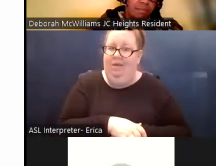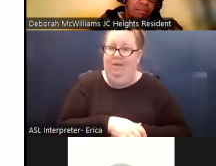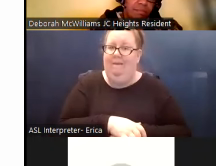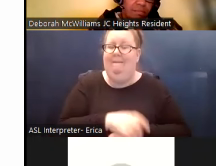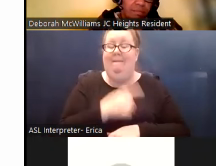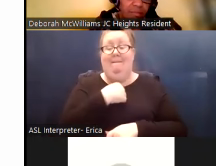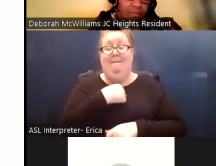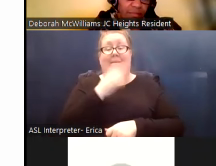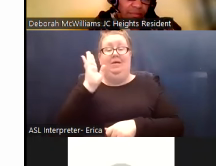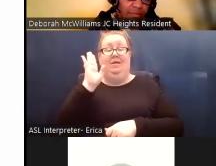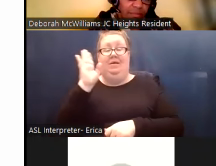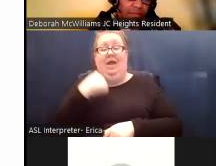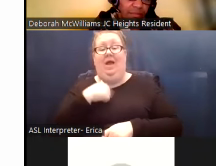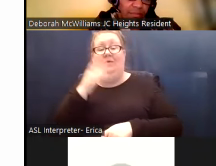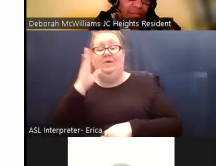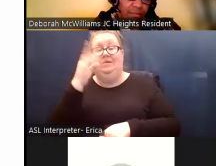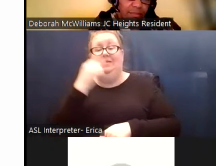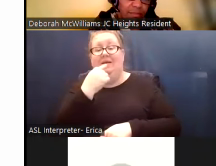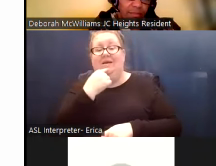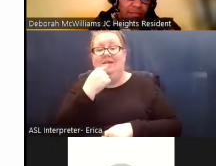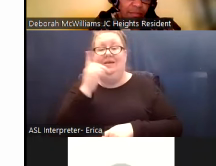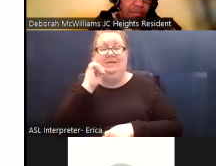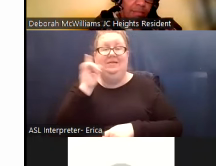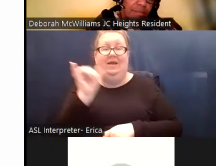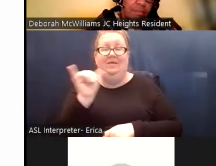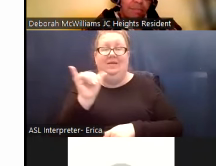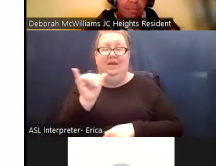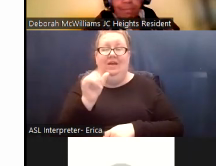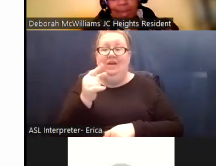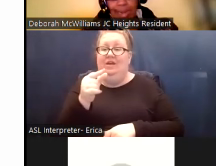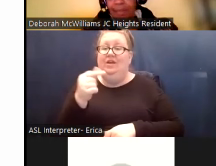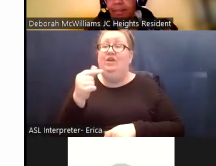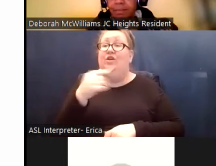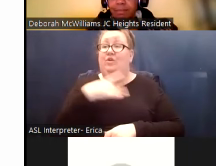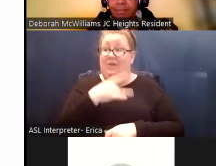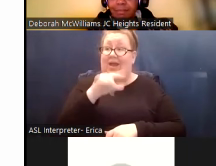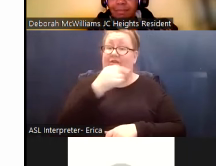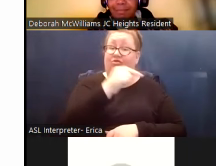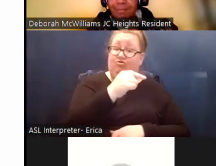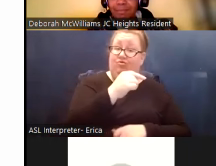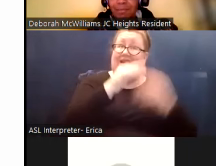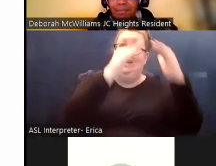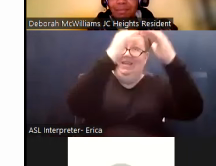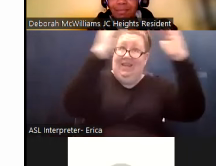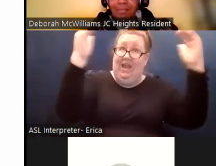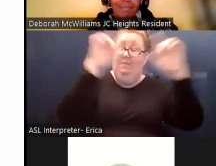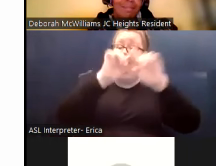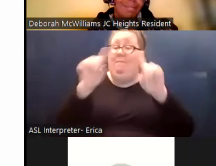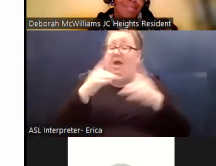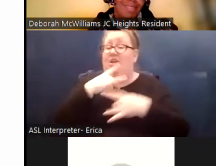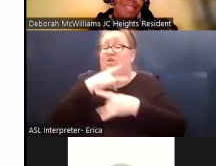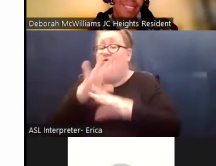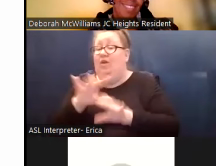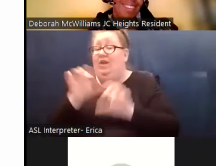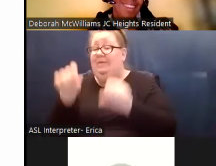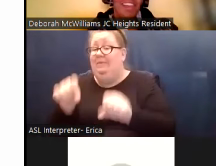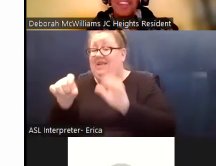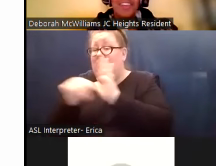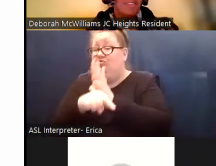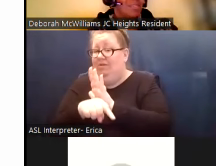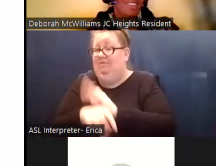Yeah, I would say it sounds like a dislike. You like the green canopy, you dislike the potential